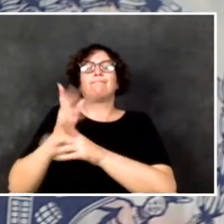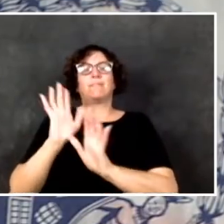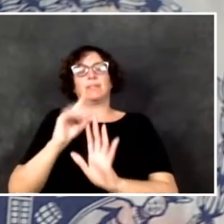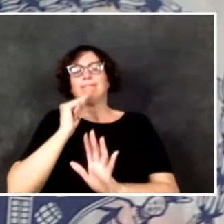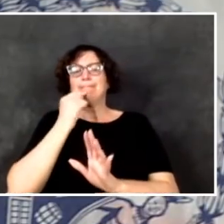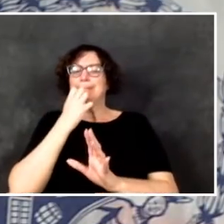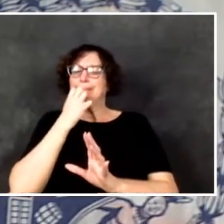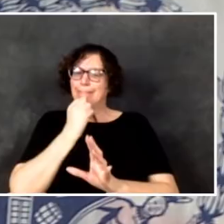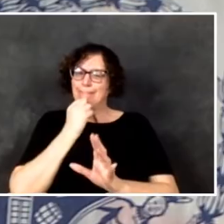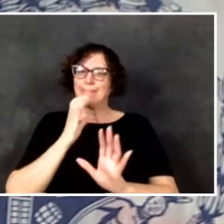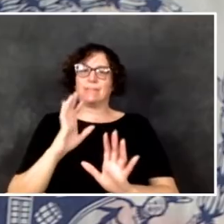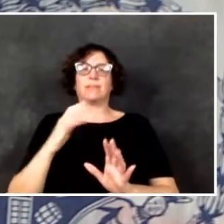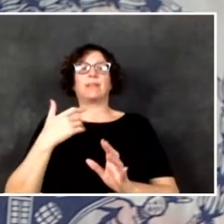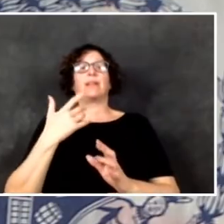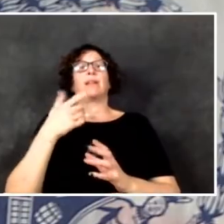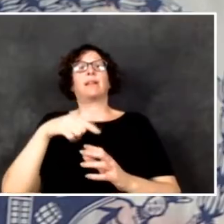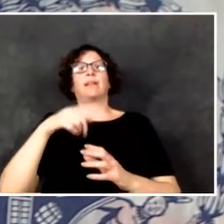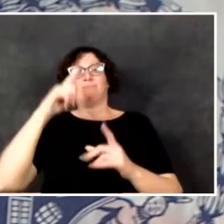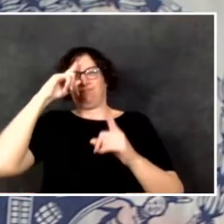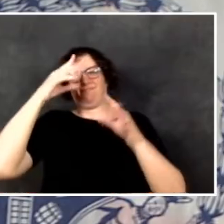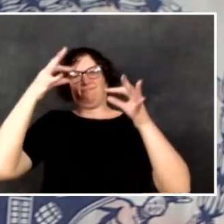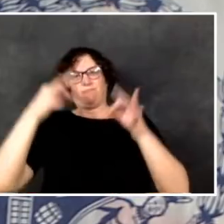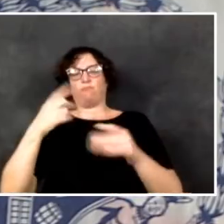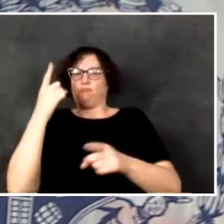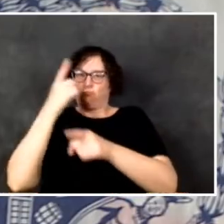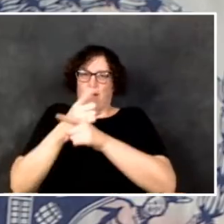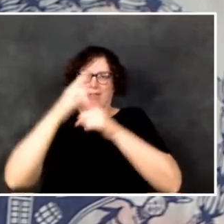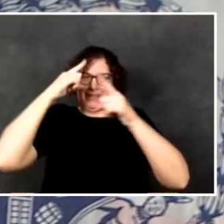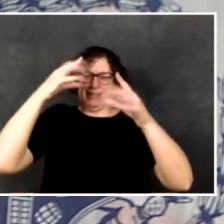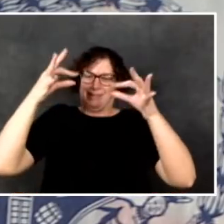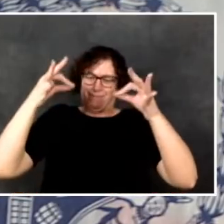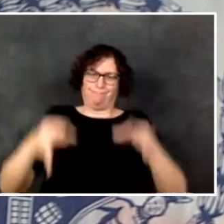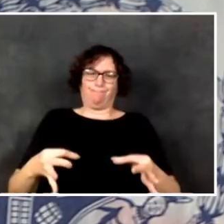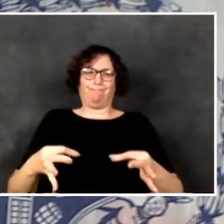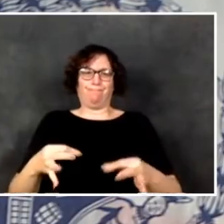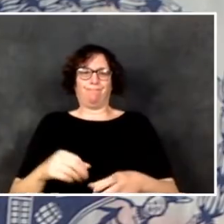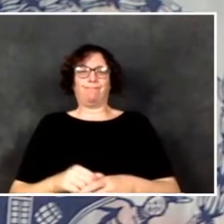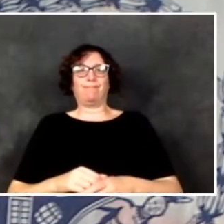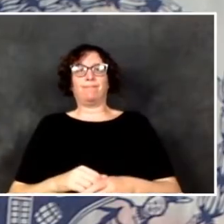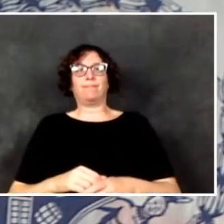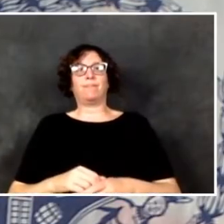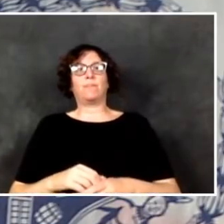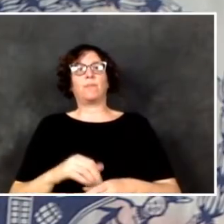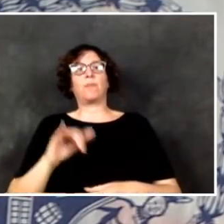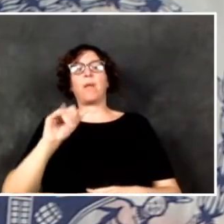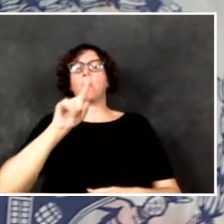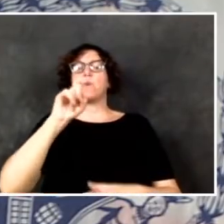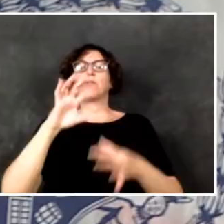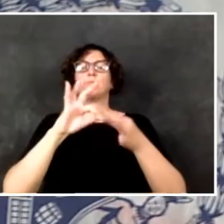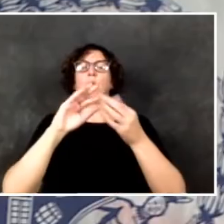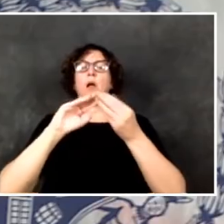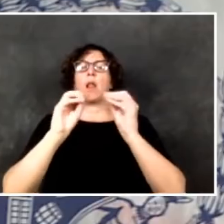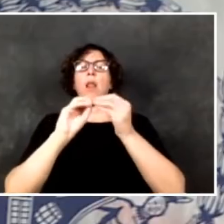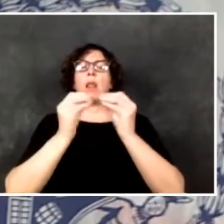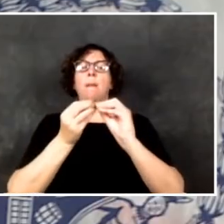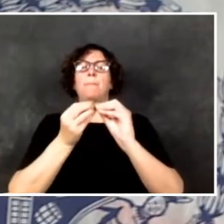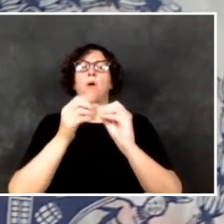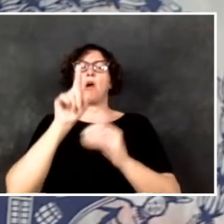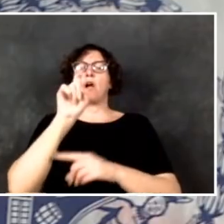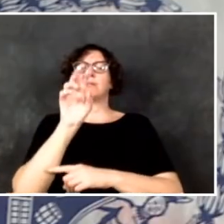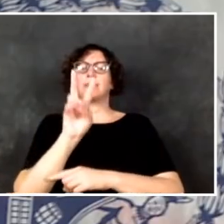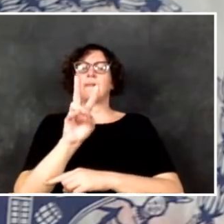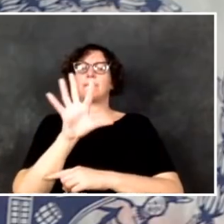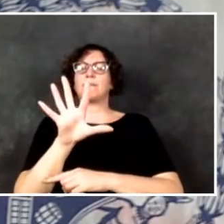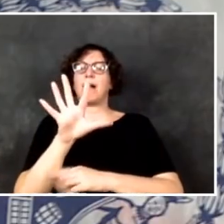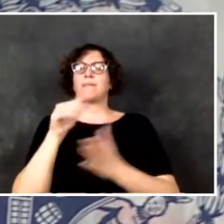forward. On the question of the exact numbers around the devices and that 175,000 number, Chancellor, do you want to pick that